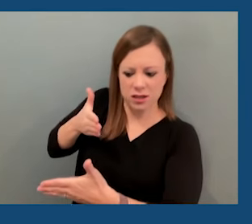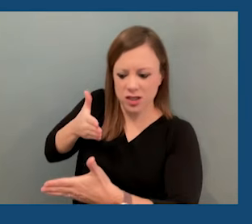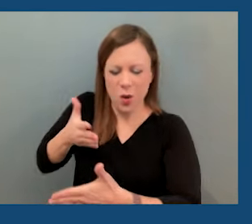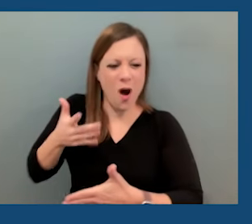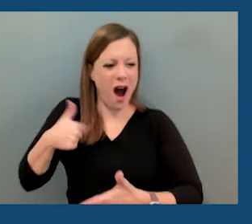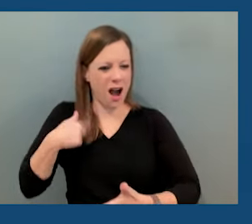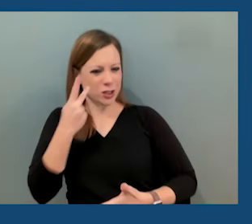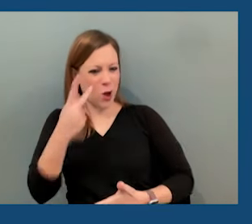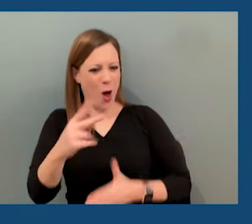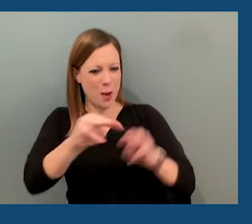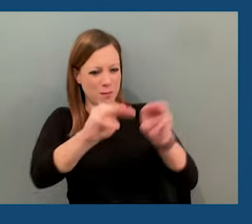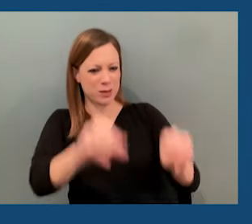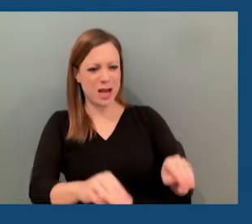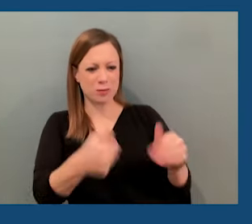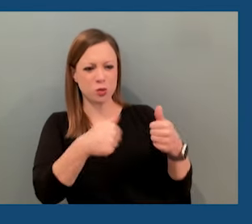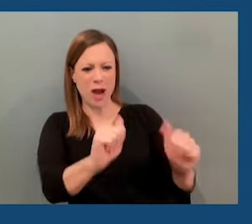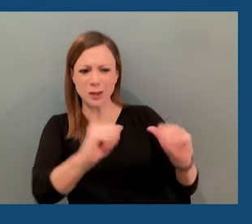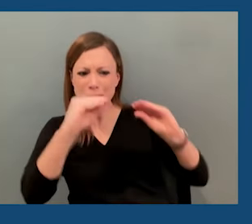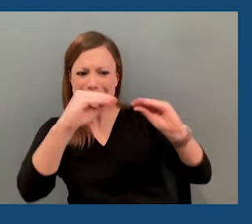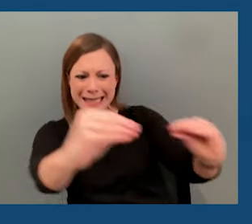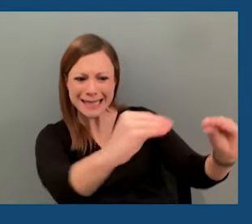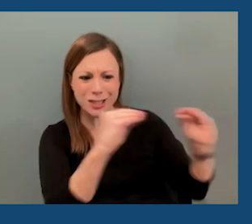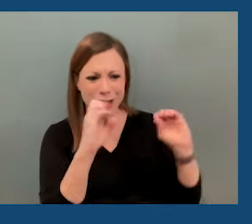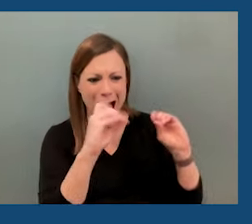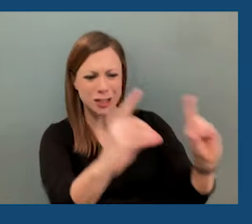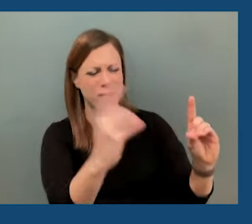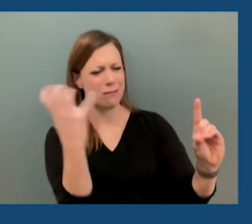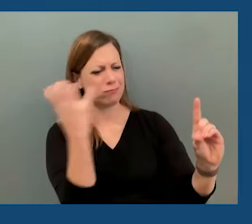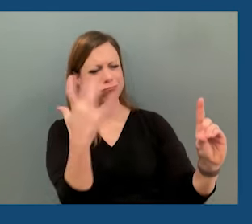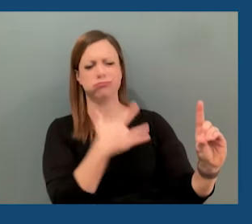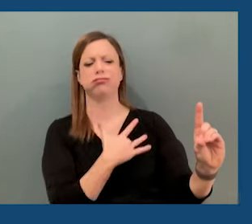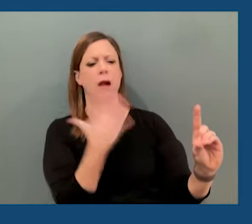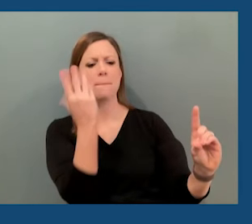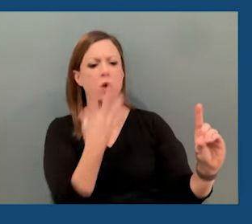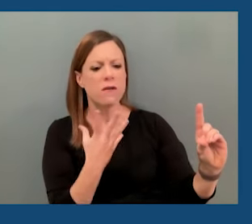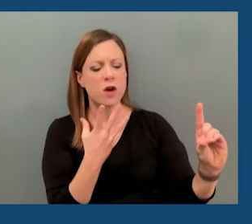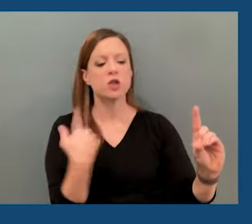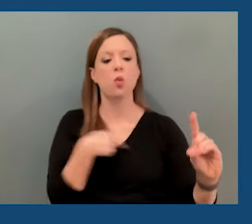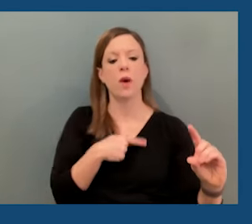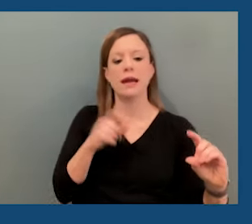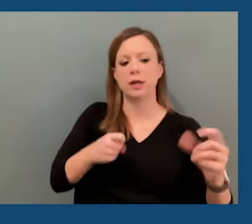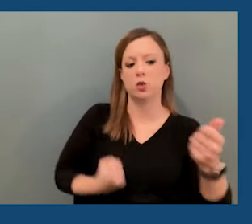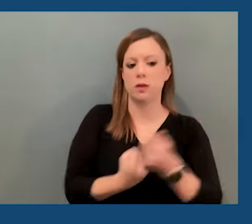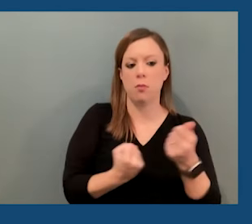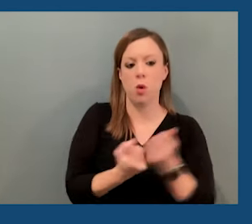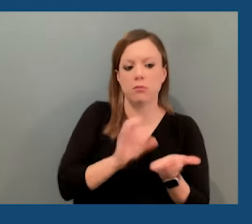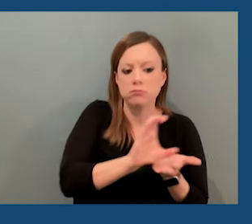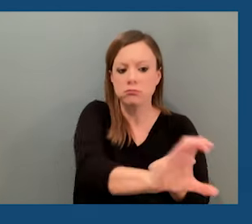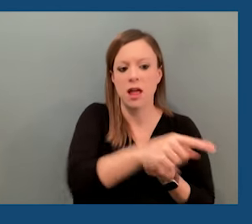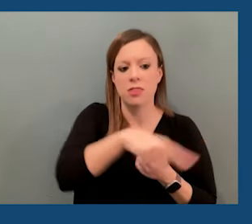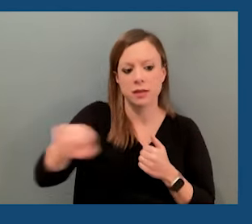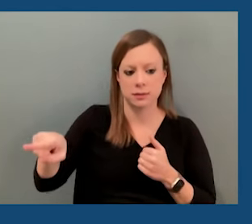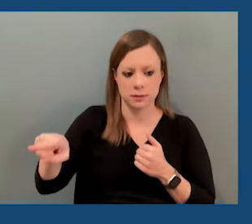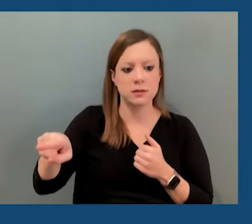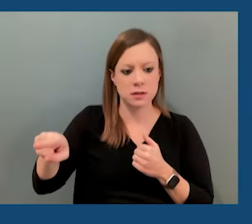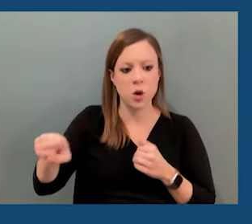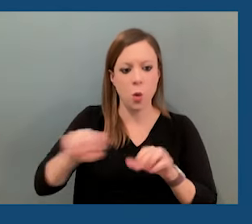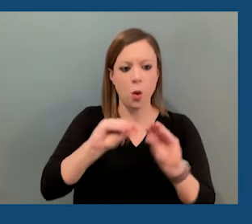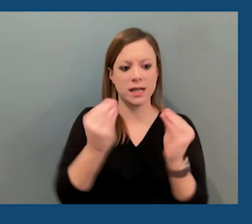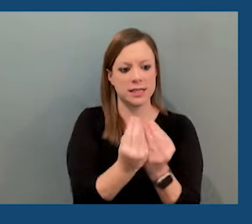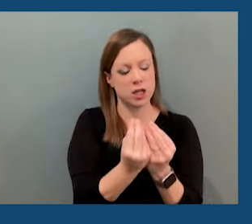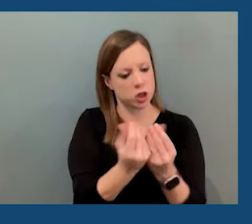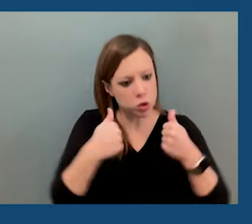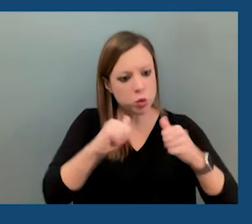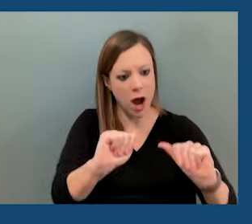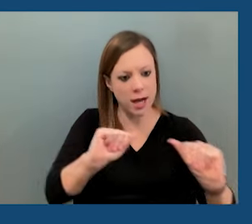way just across the river in Rockland. So let's continue supporting those organizations all the time. So I want to make sure that we're dealing